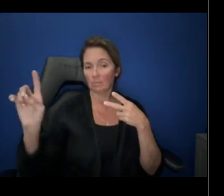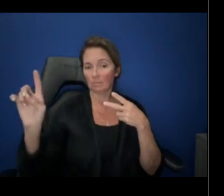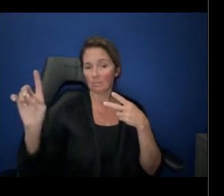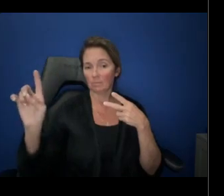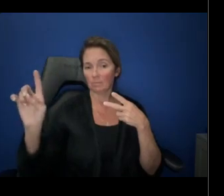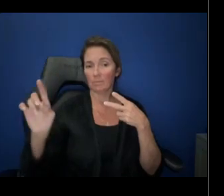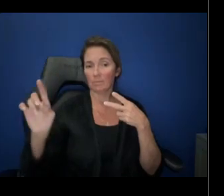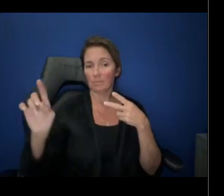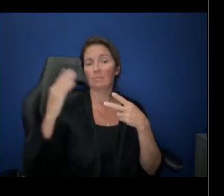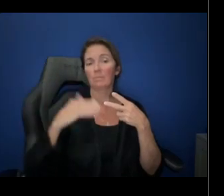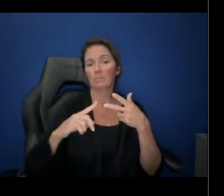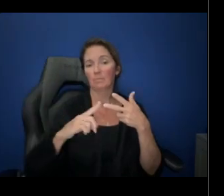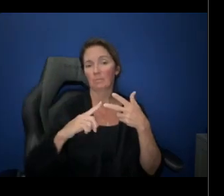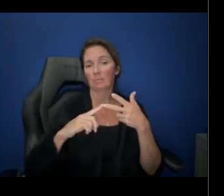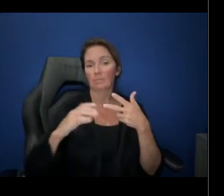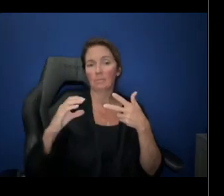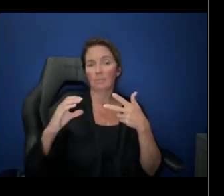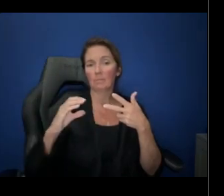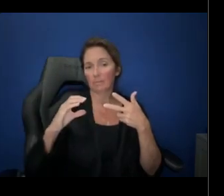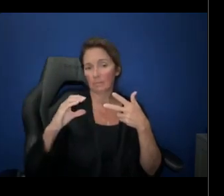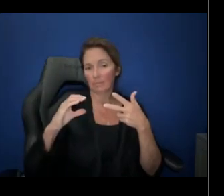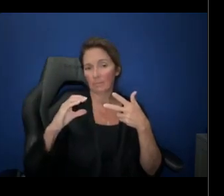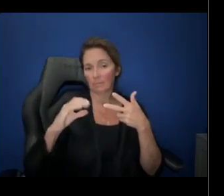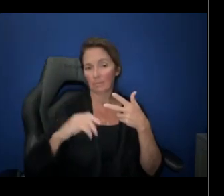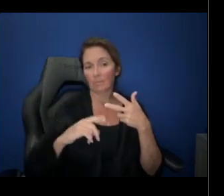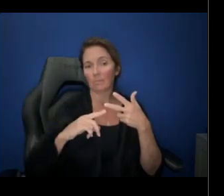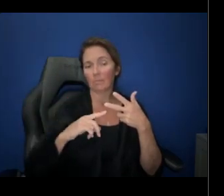A177.1. And the third option,